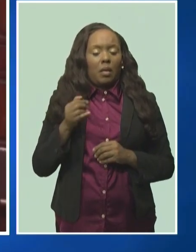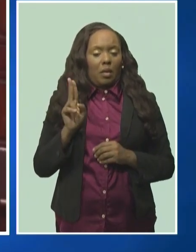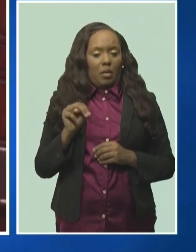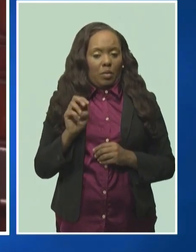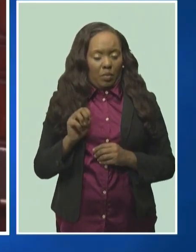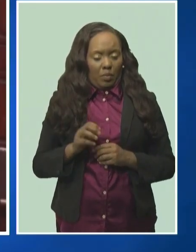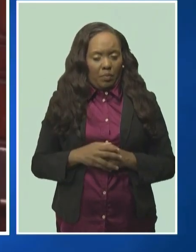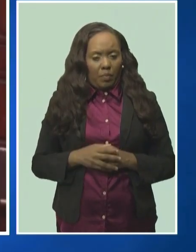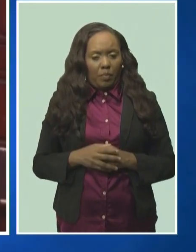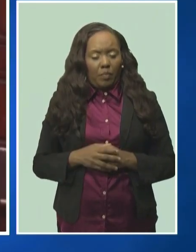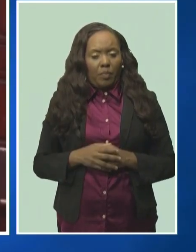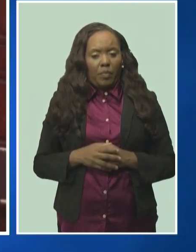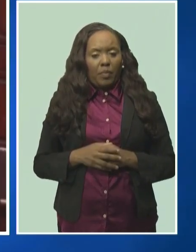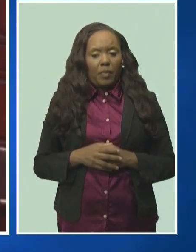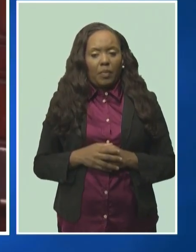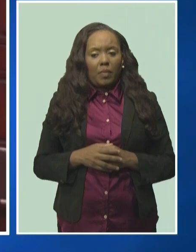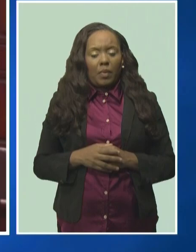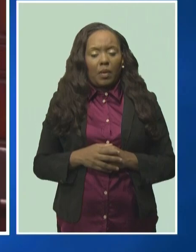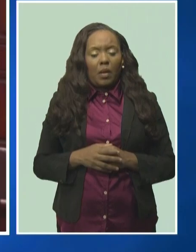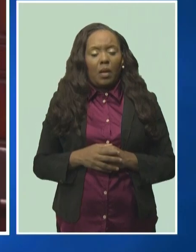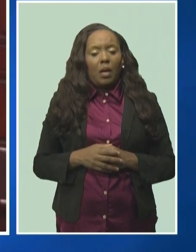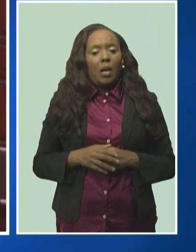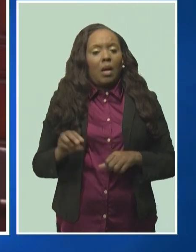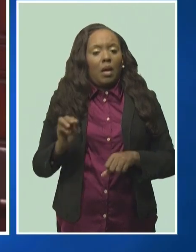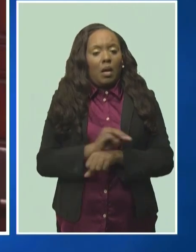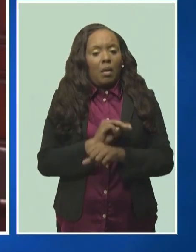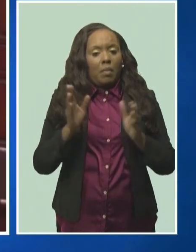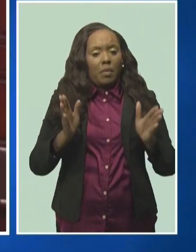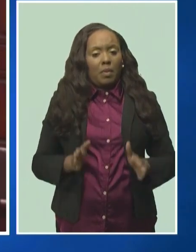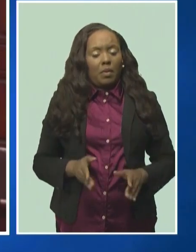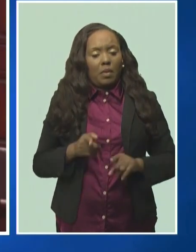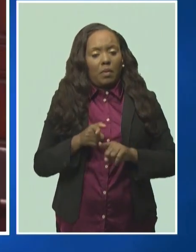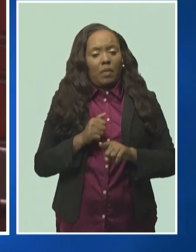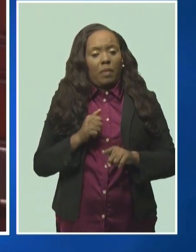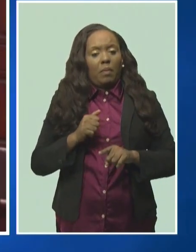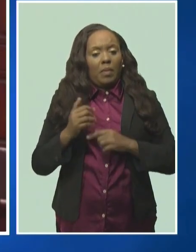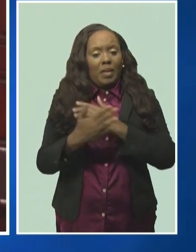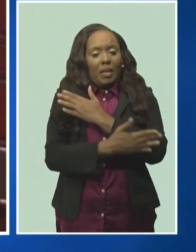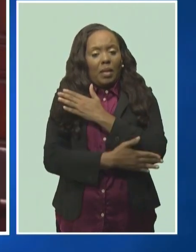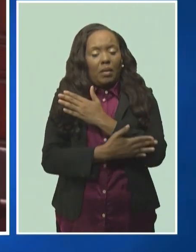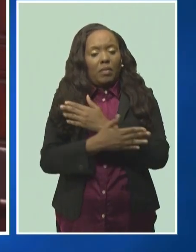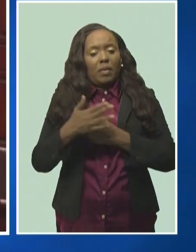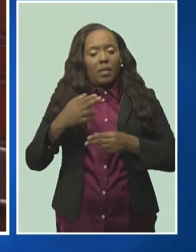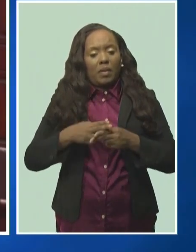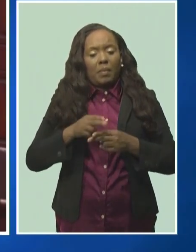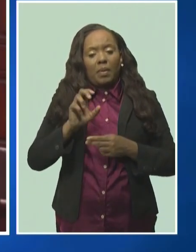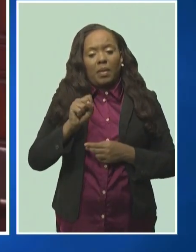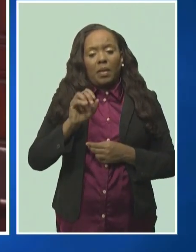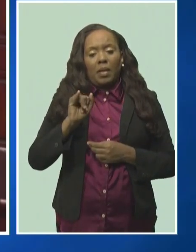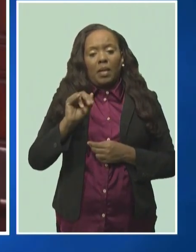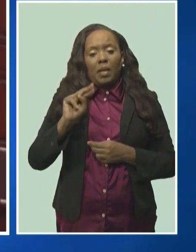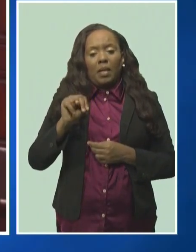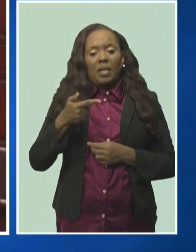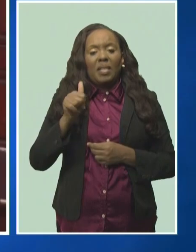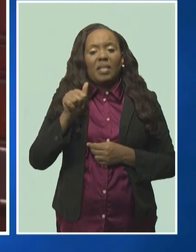the Deputy Prime Minister of Singapore. And in his presentation, he made it